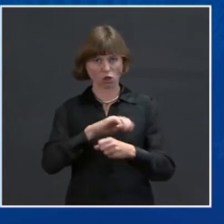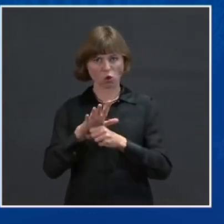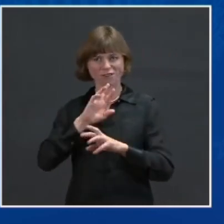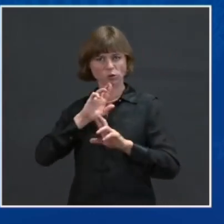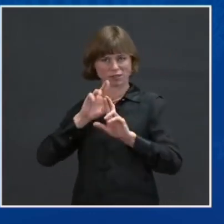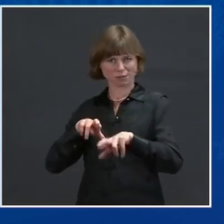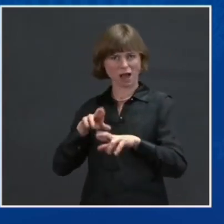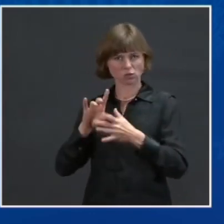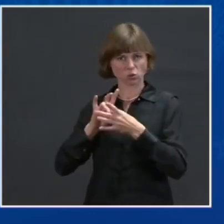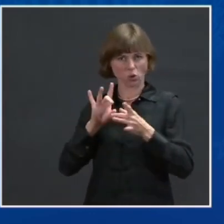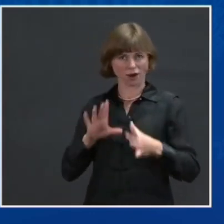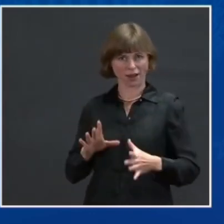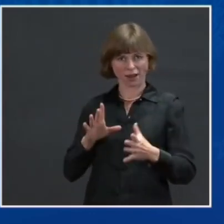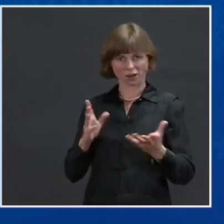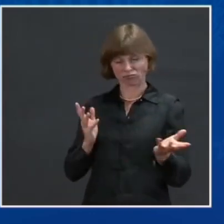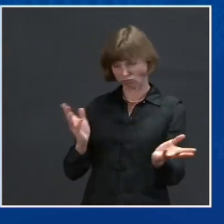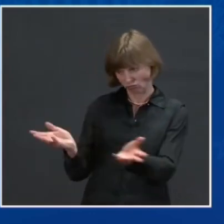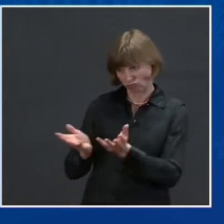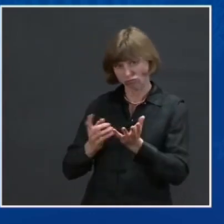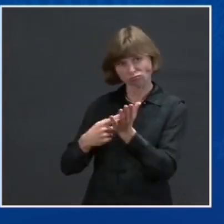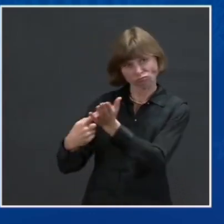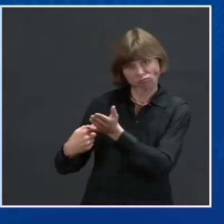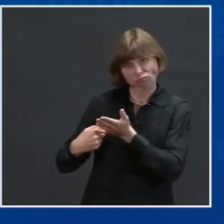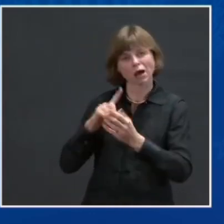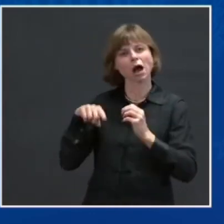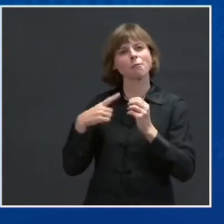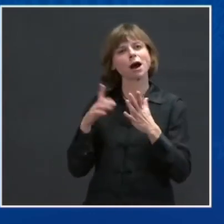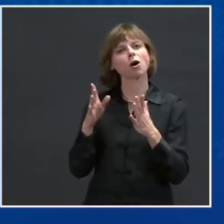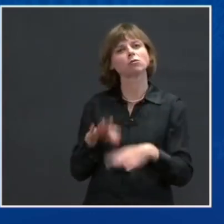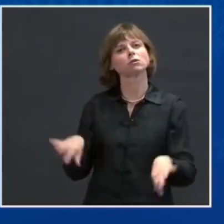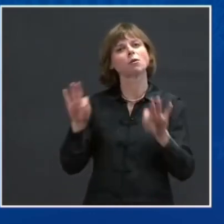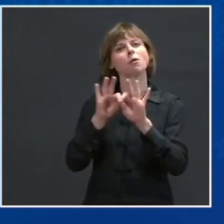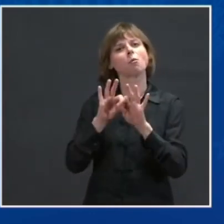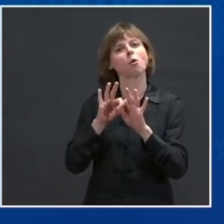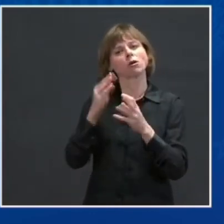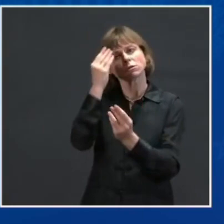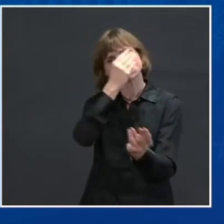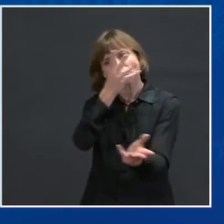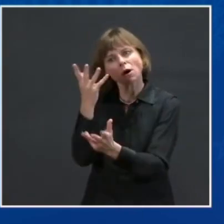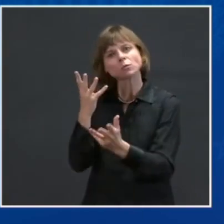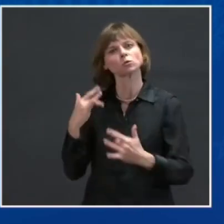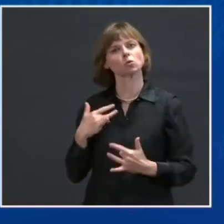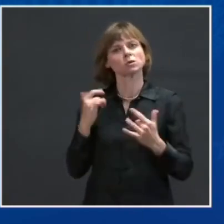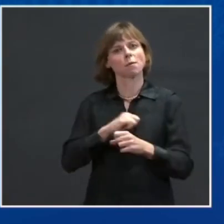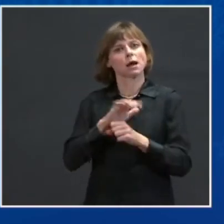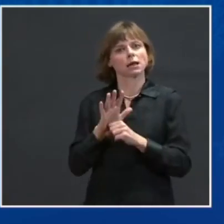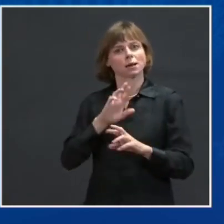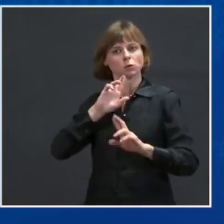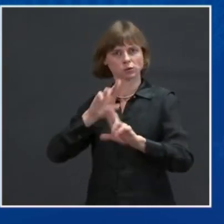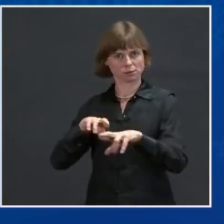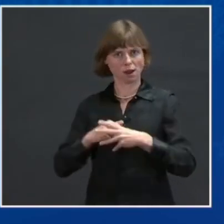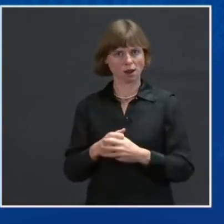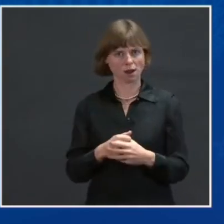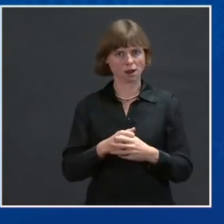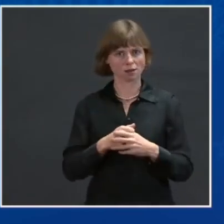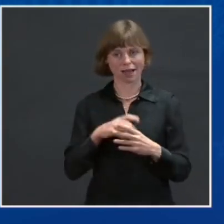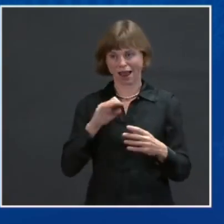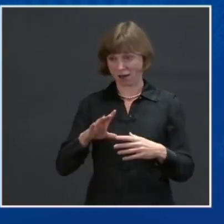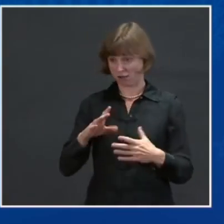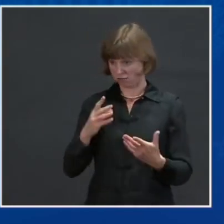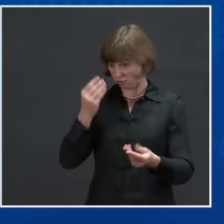of course, providing them with key updates on our pandemic response, as well as hearing from them about the work they're doing on the